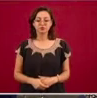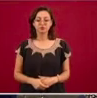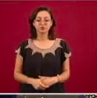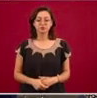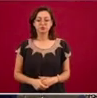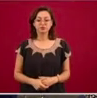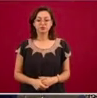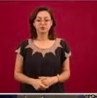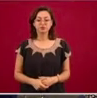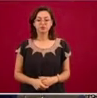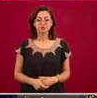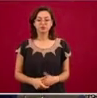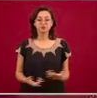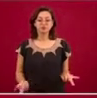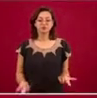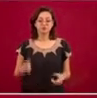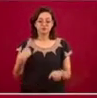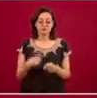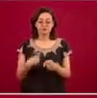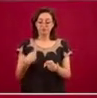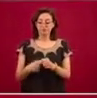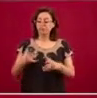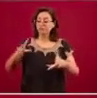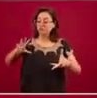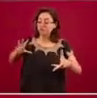Now, the accumulated incidence